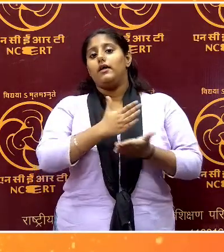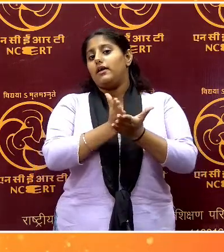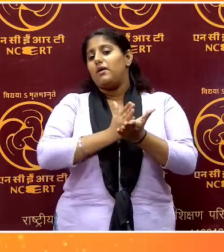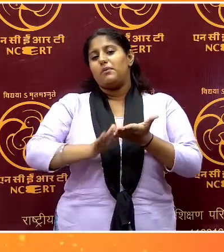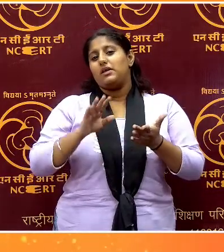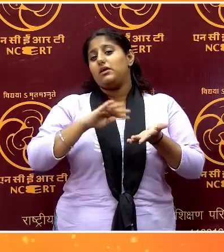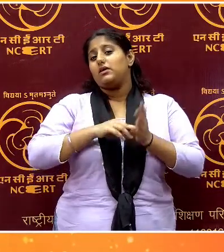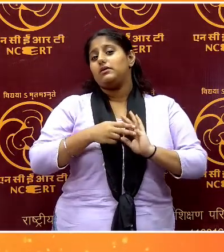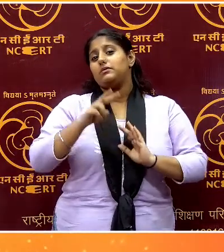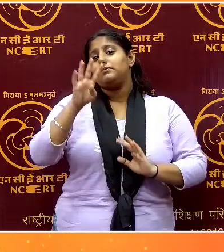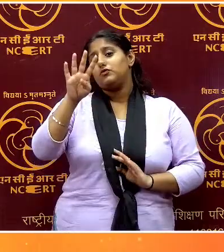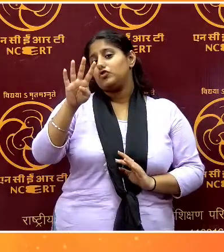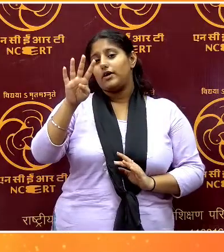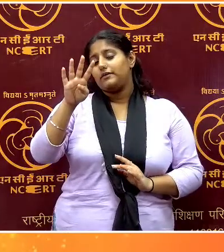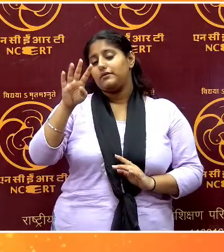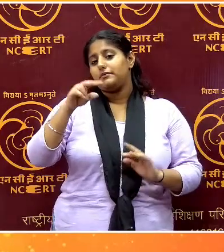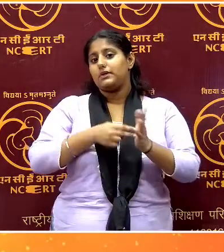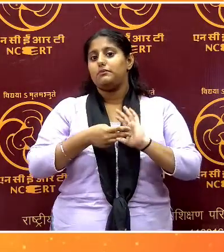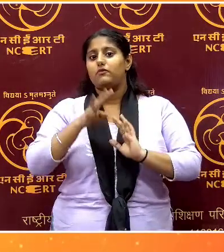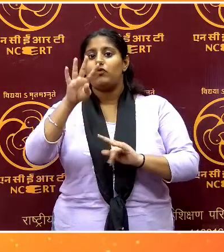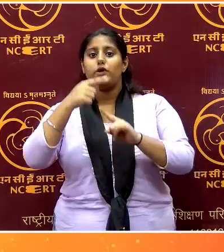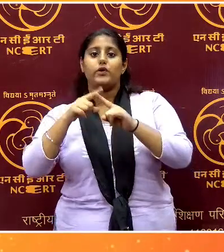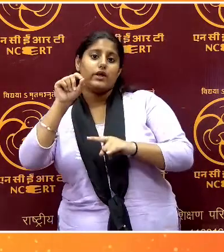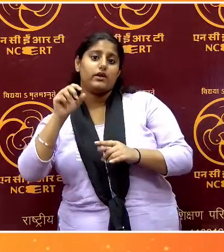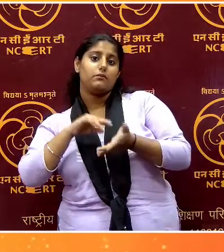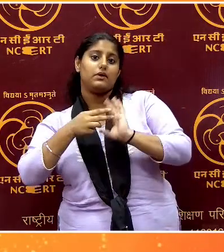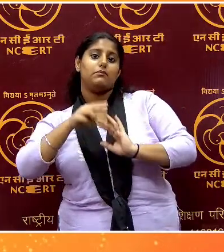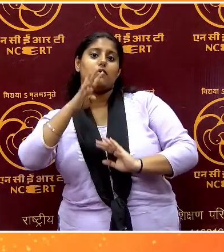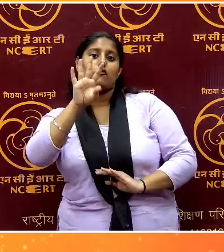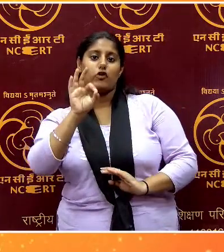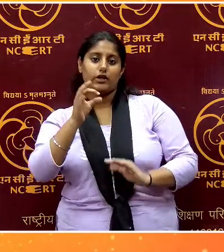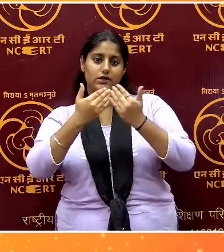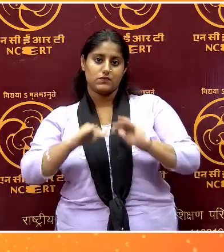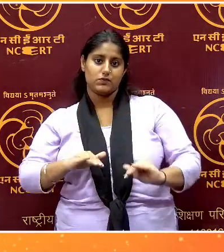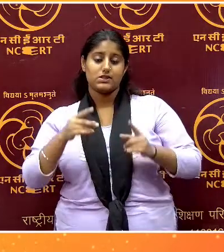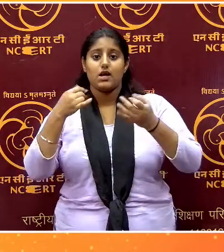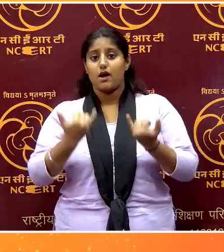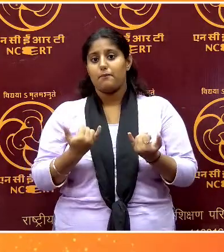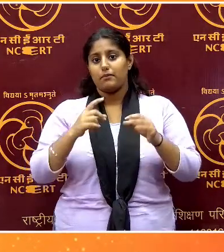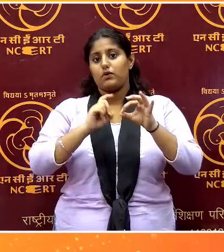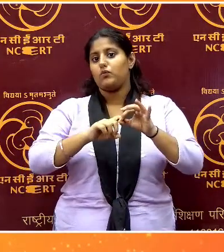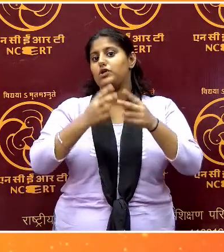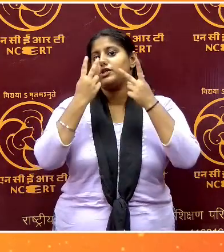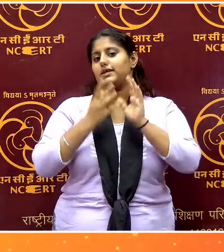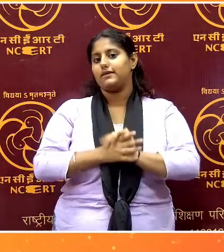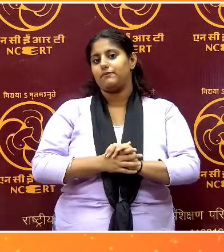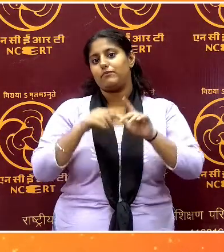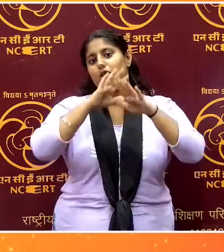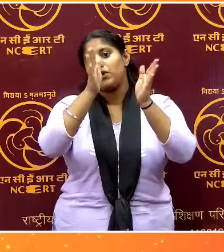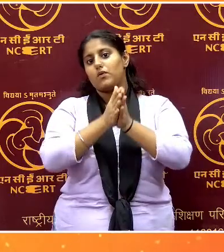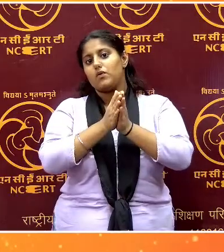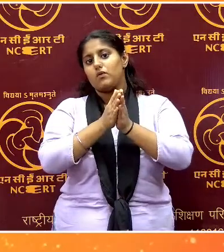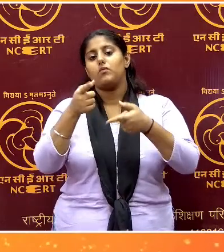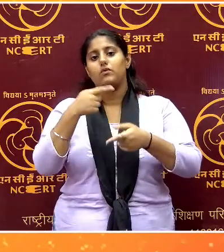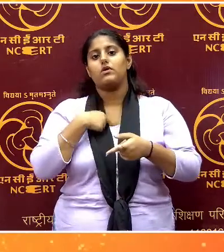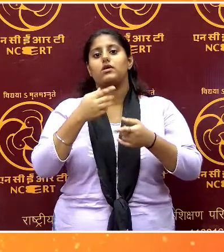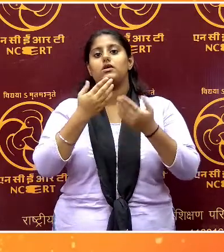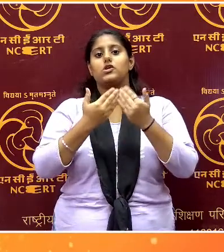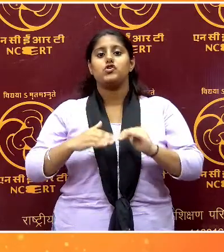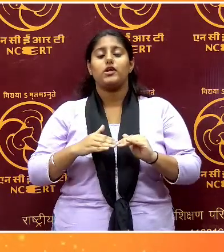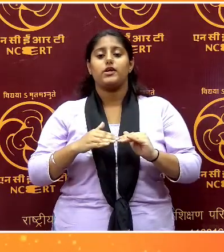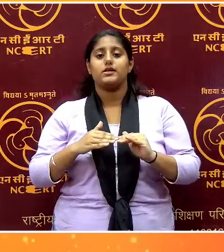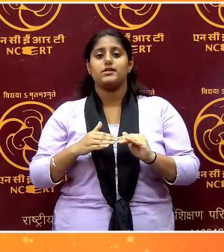triangles. So 4 tens are 40. Right. Right. Now let us go into the questions. What is the number of children who always